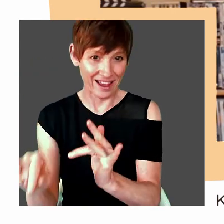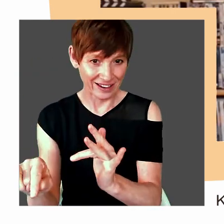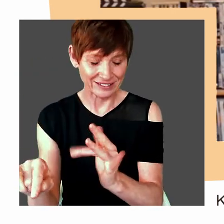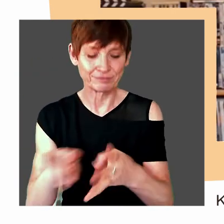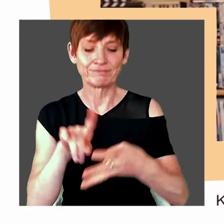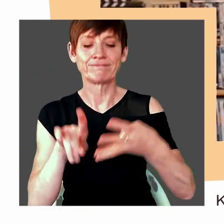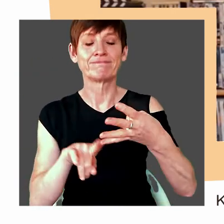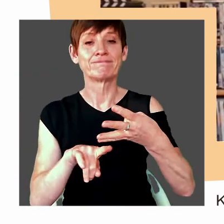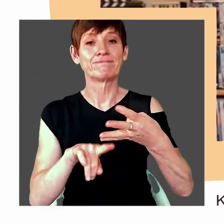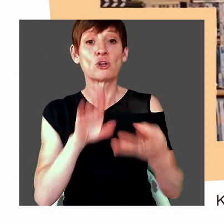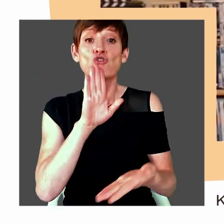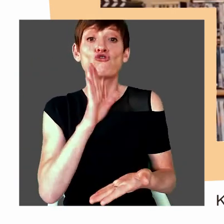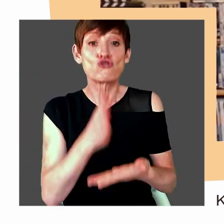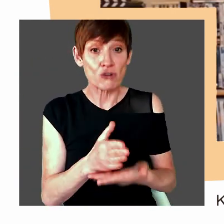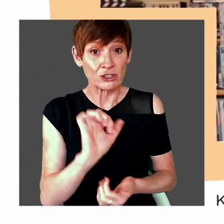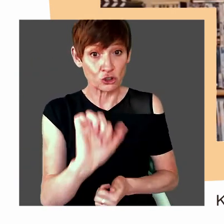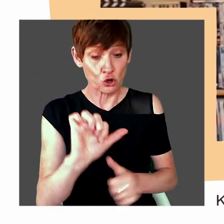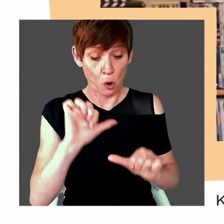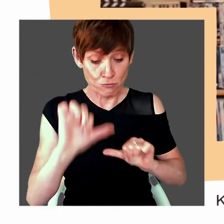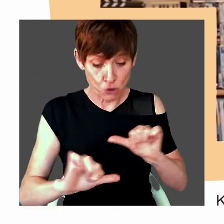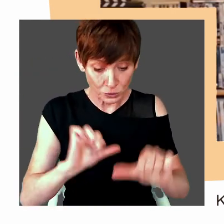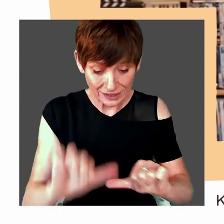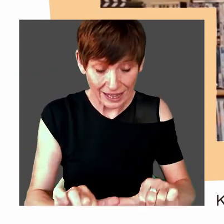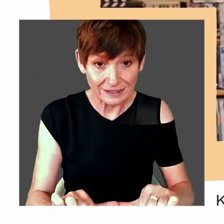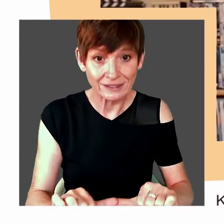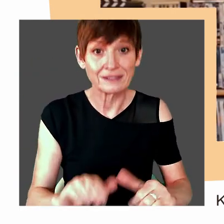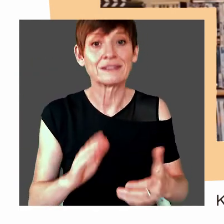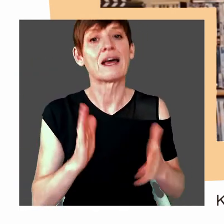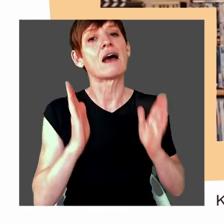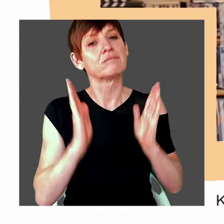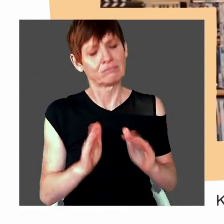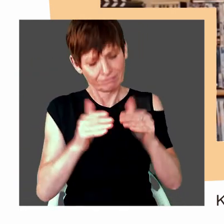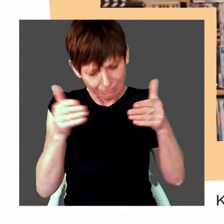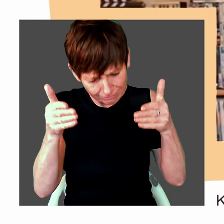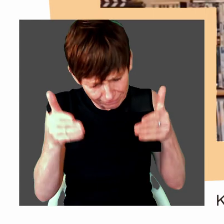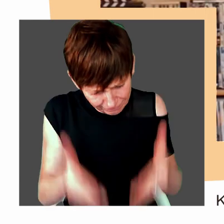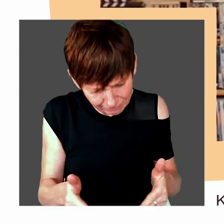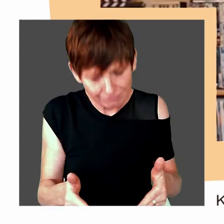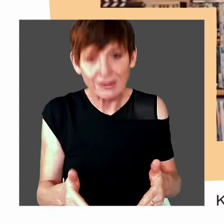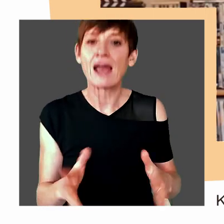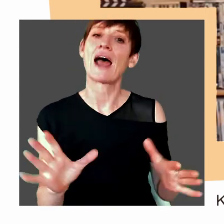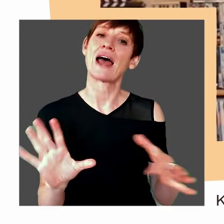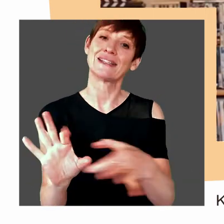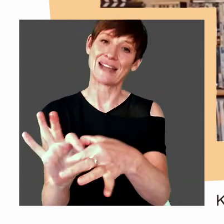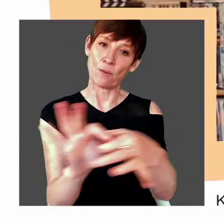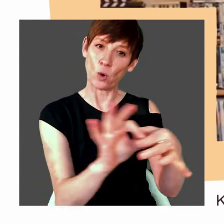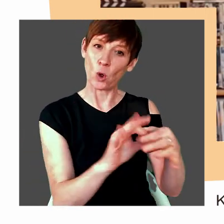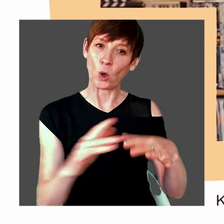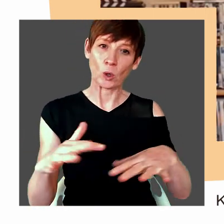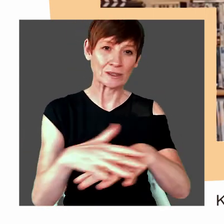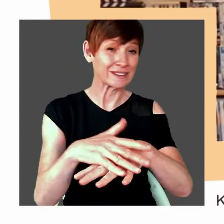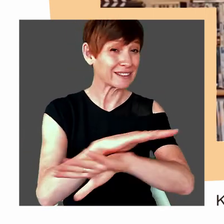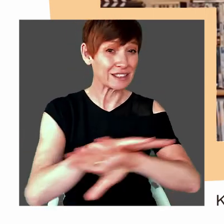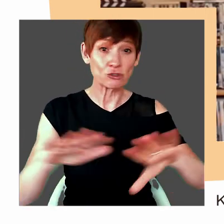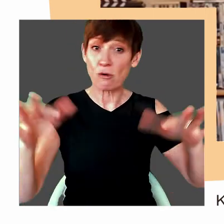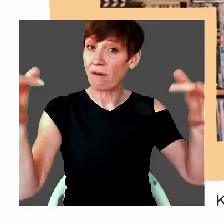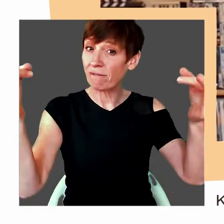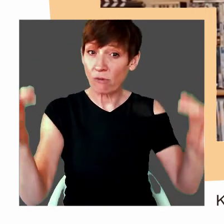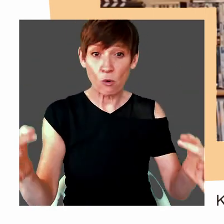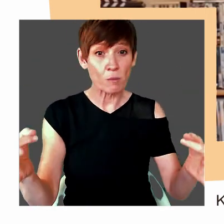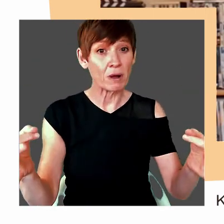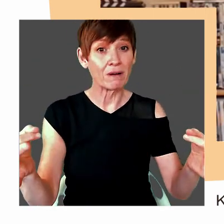process. You've got to be tenacious. And I think building networks being not a formal thing so much as it is about